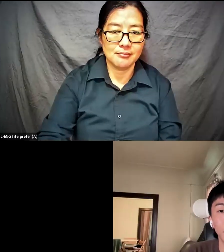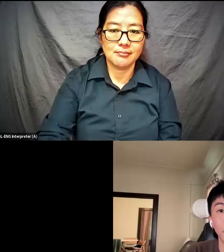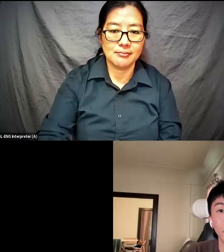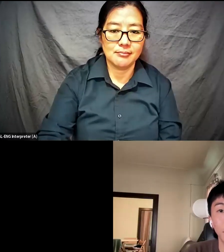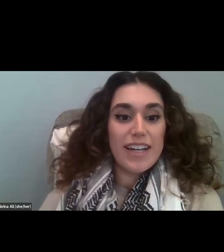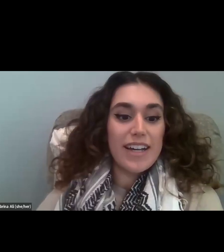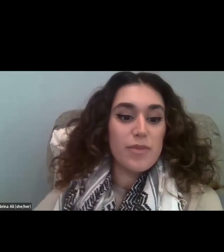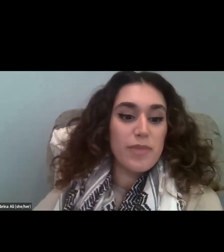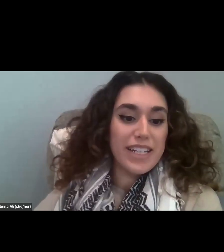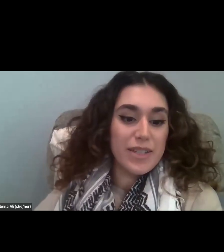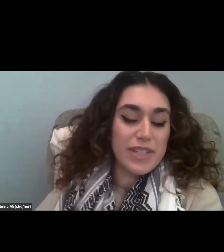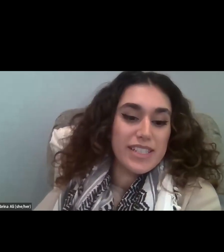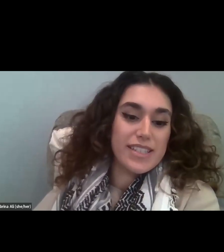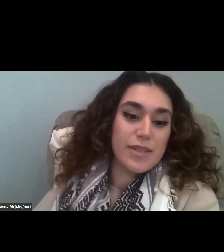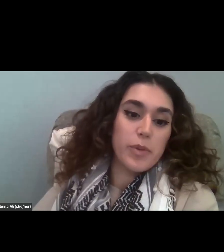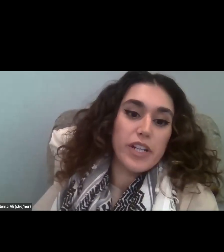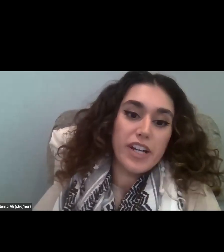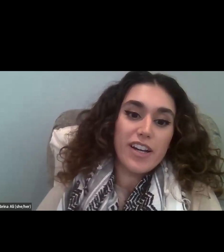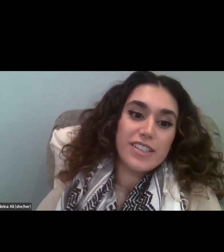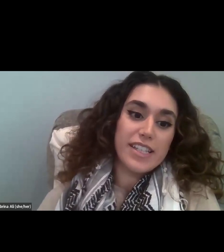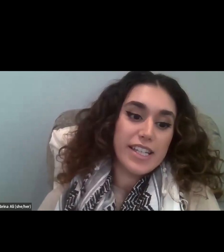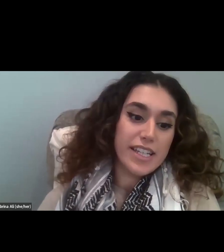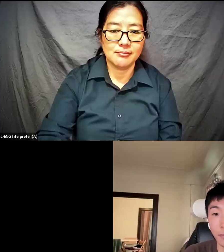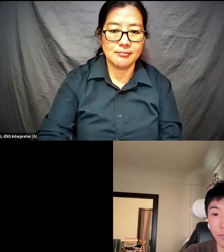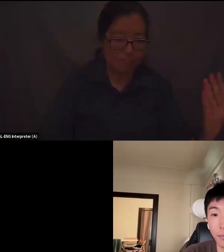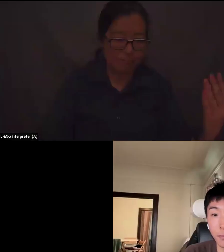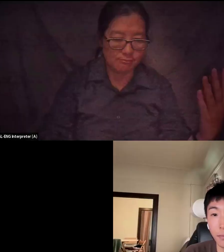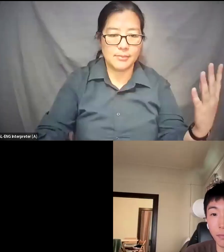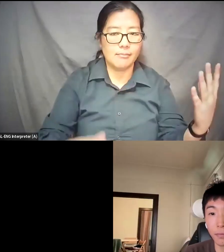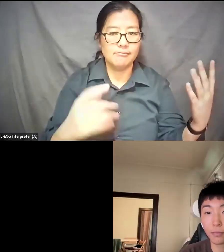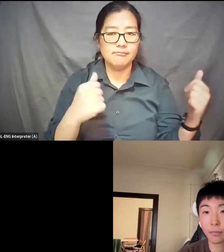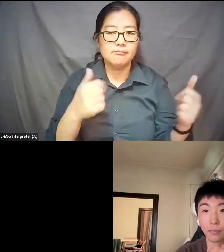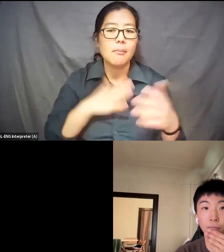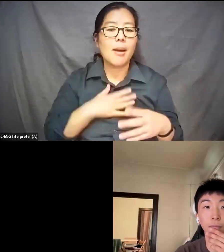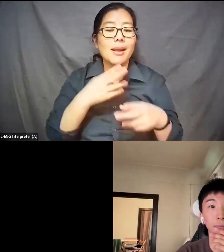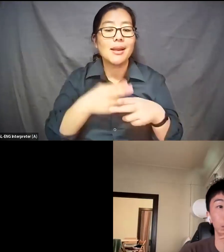Hello, my name is Sabrina Ali.